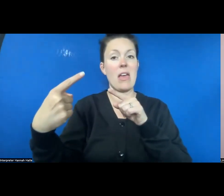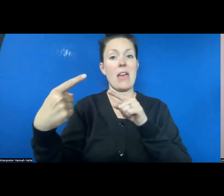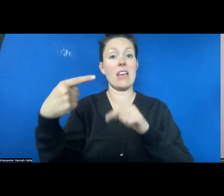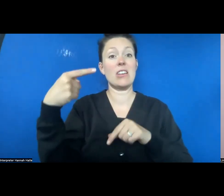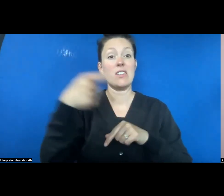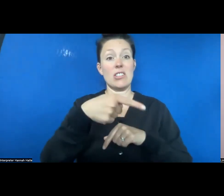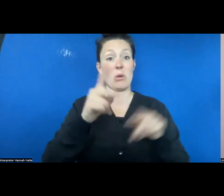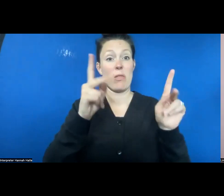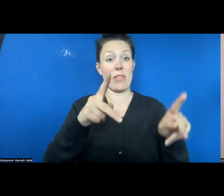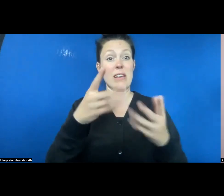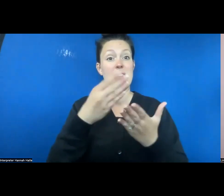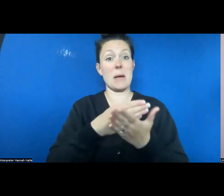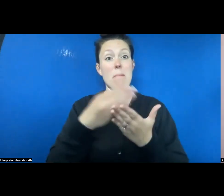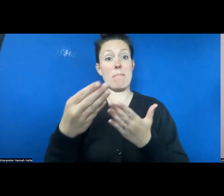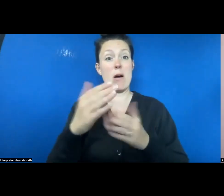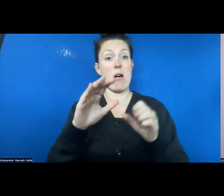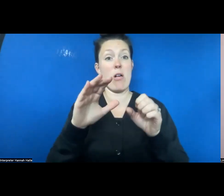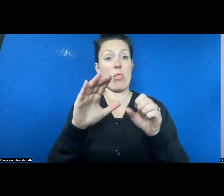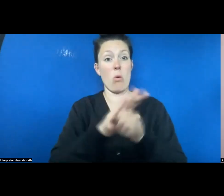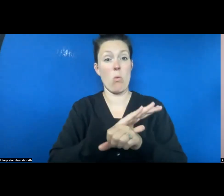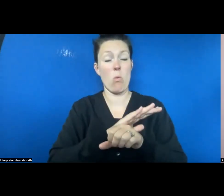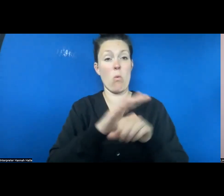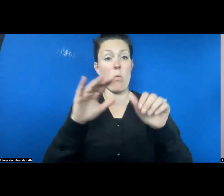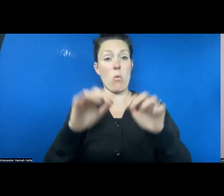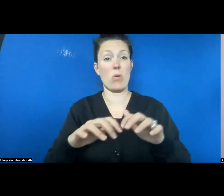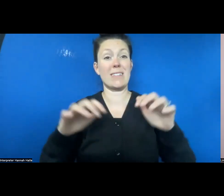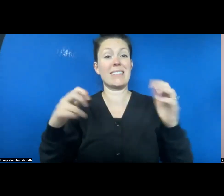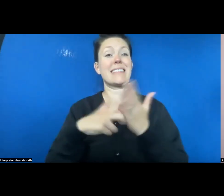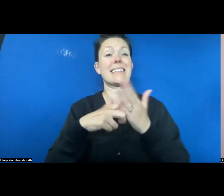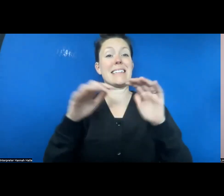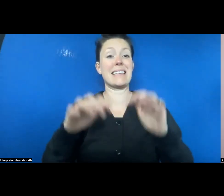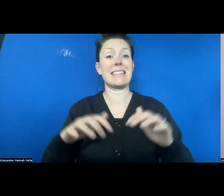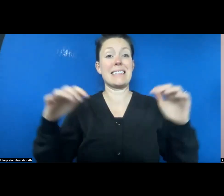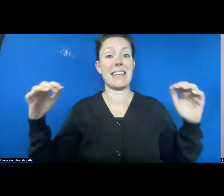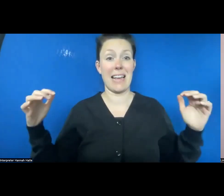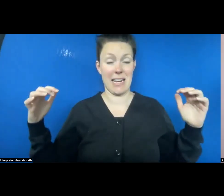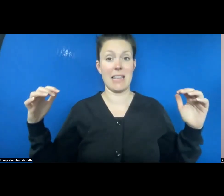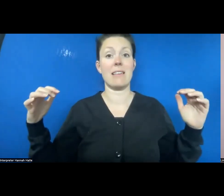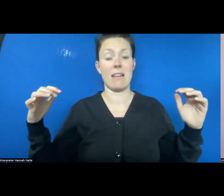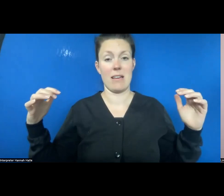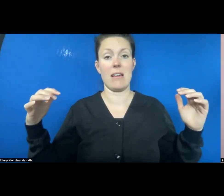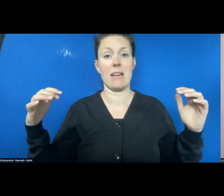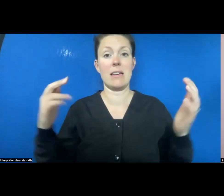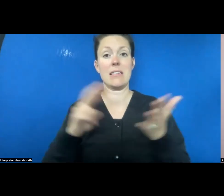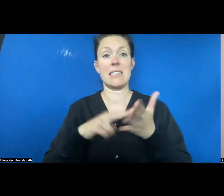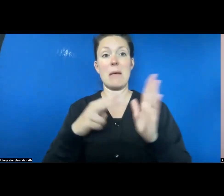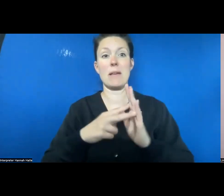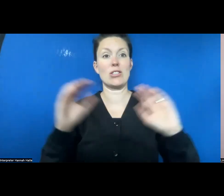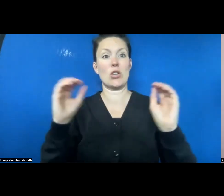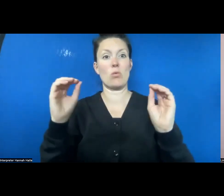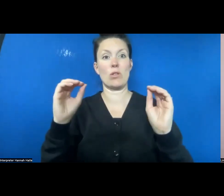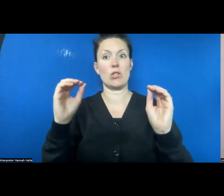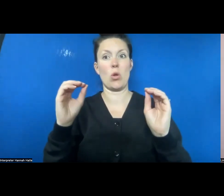stadium. And so all of the tickets were accounted for to have no presence there